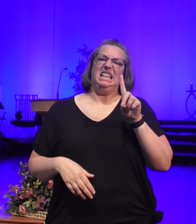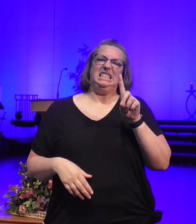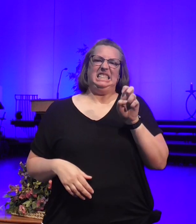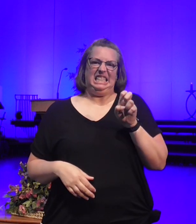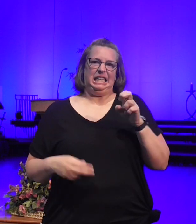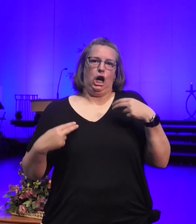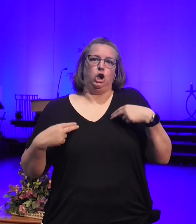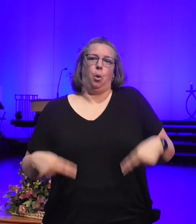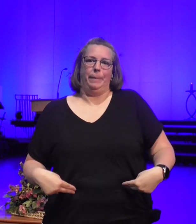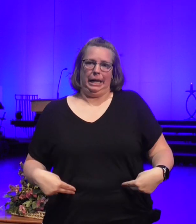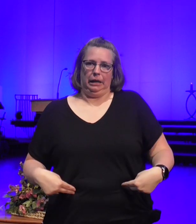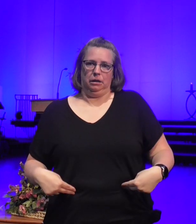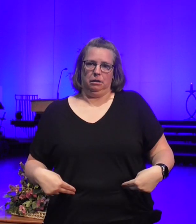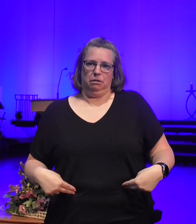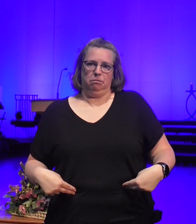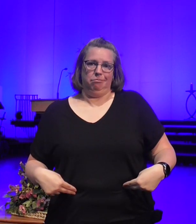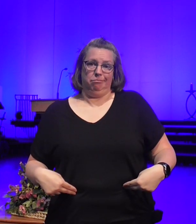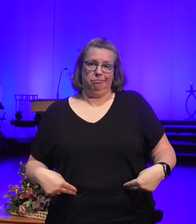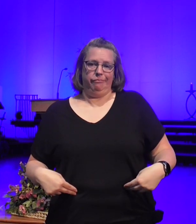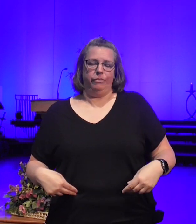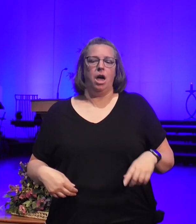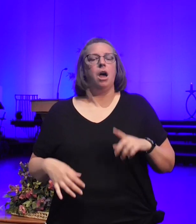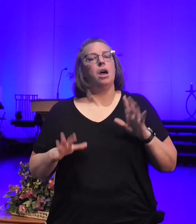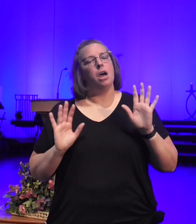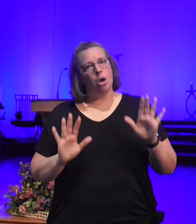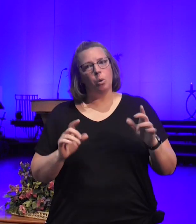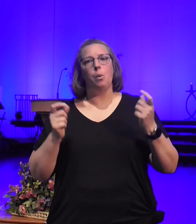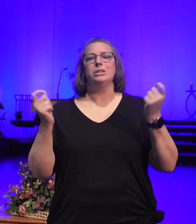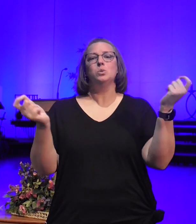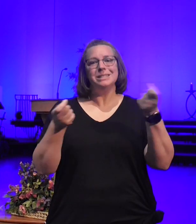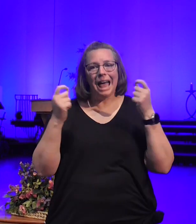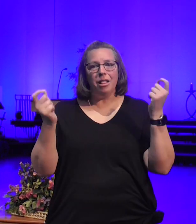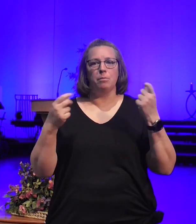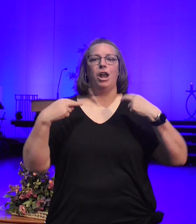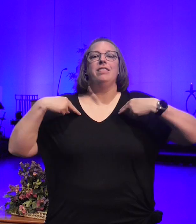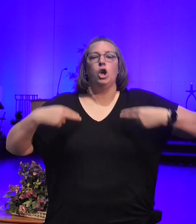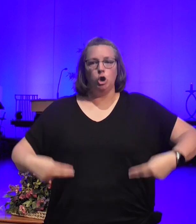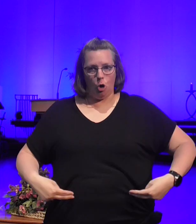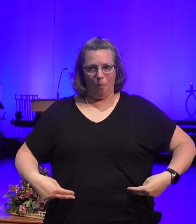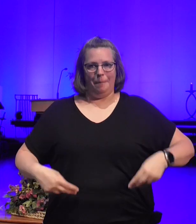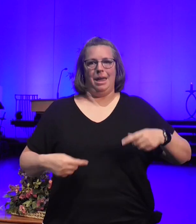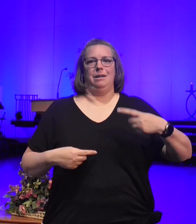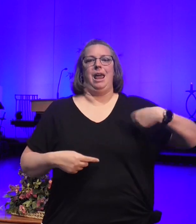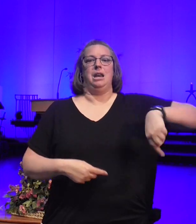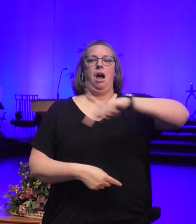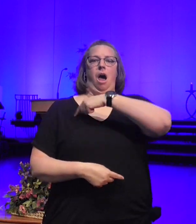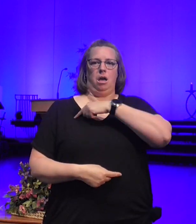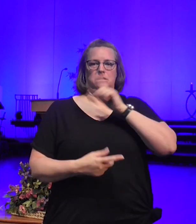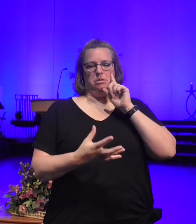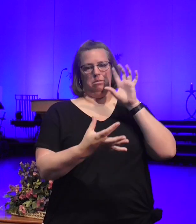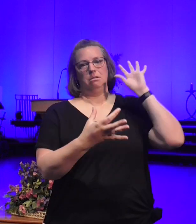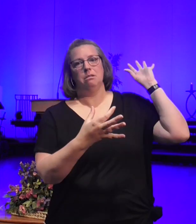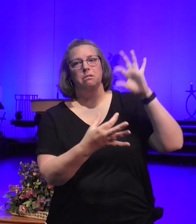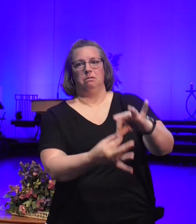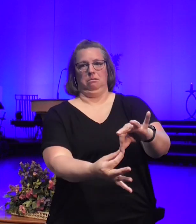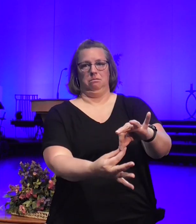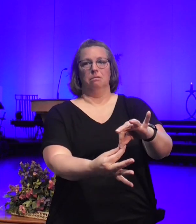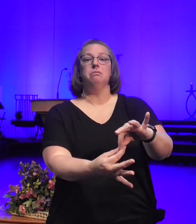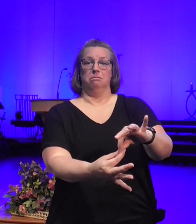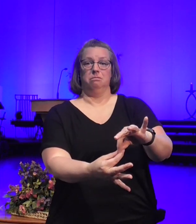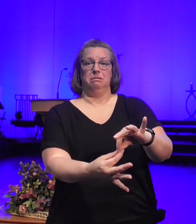all need to find some way to embrace the humanity among those groups that we find most unlike us. That's what we